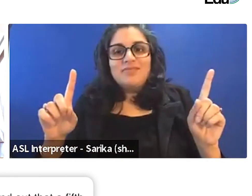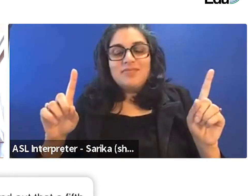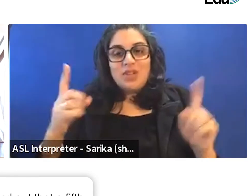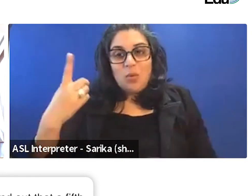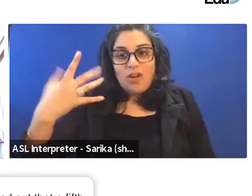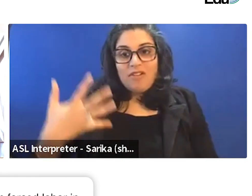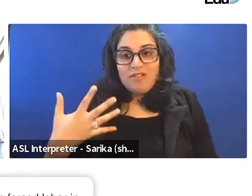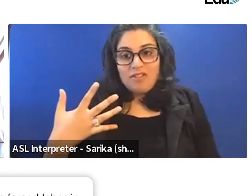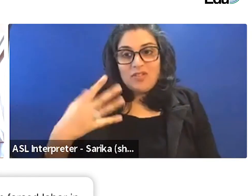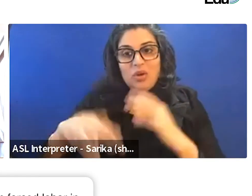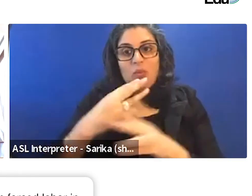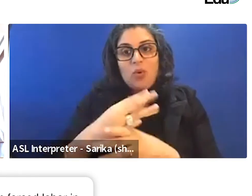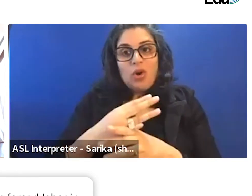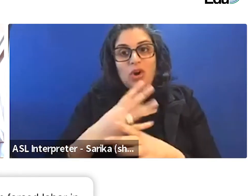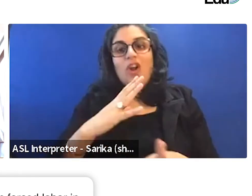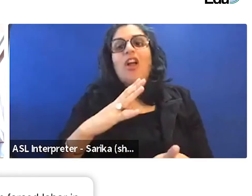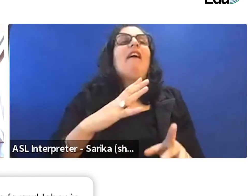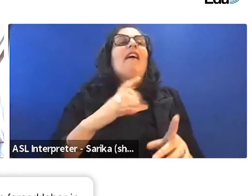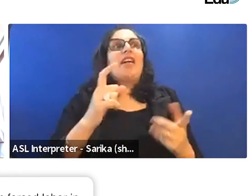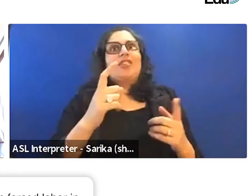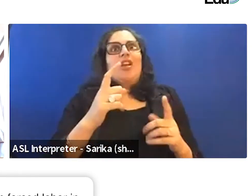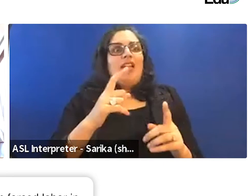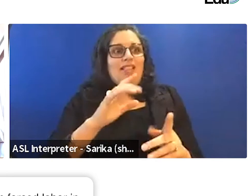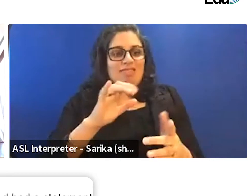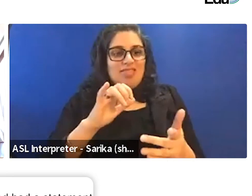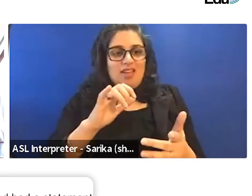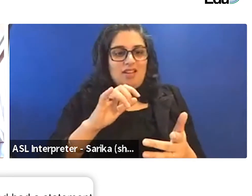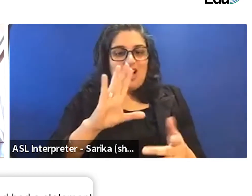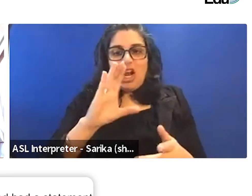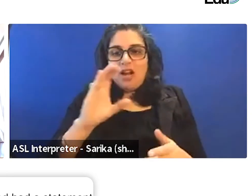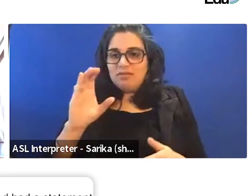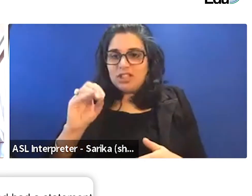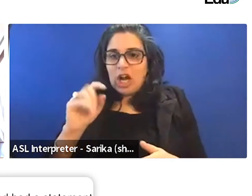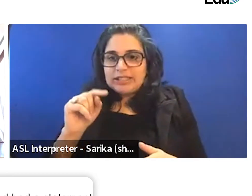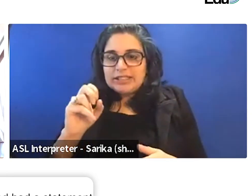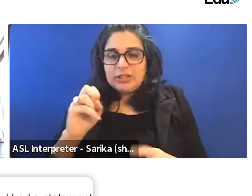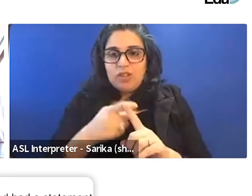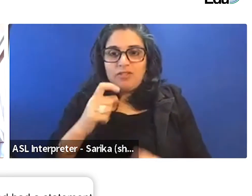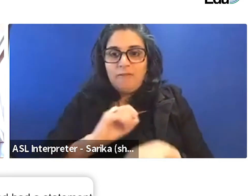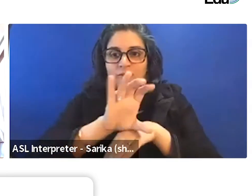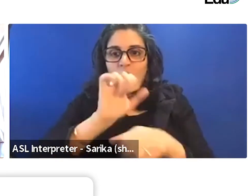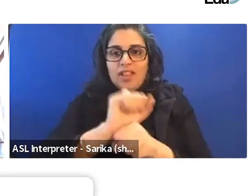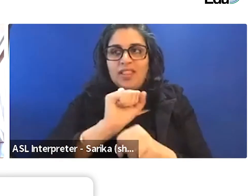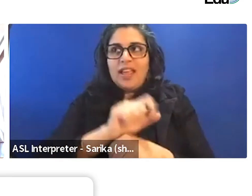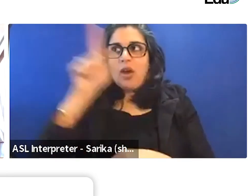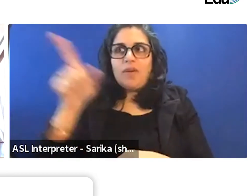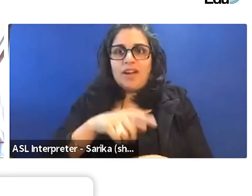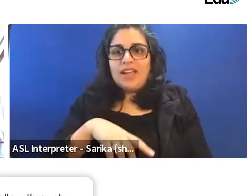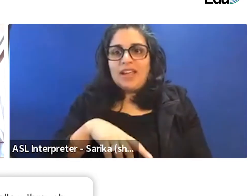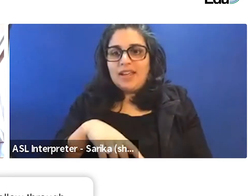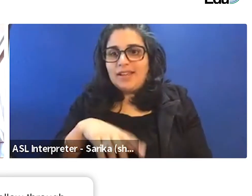of the world's cotton was being sourced from forced labor in China, and nearly every major company named had a statement out the next day about what they were going to